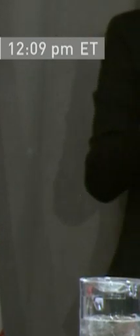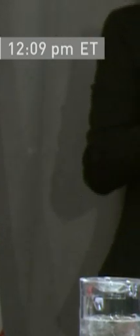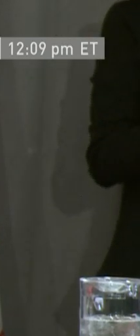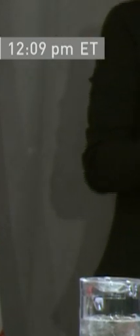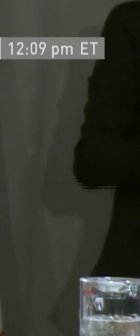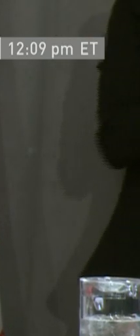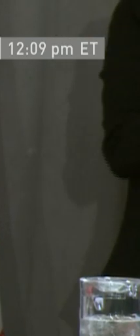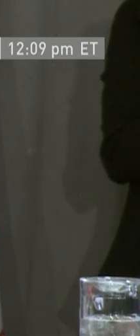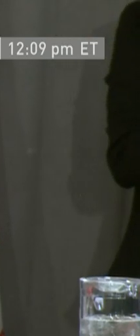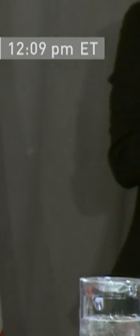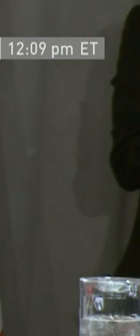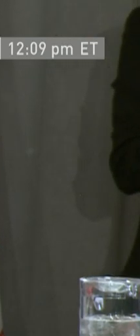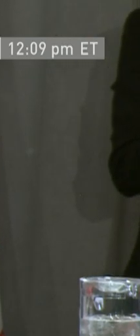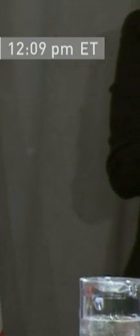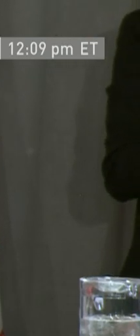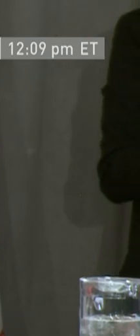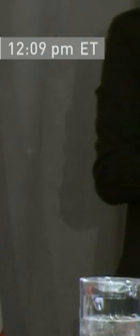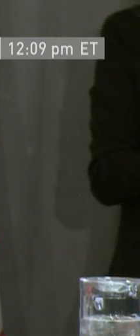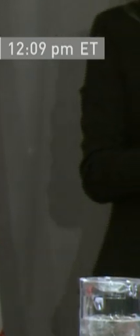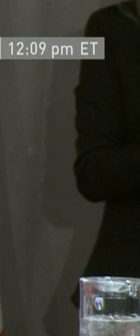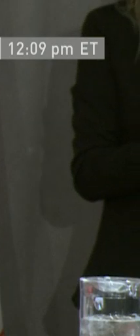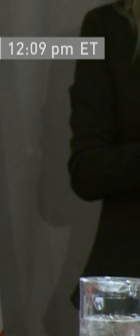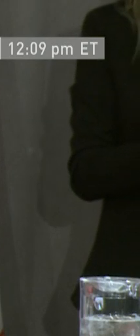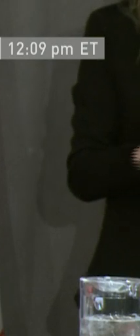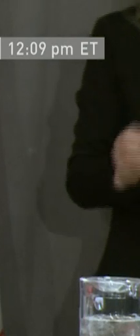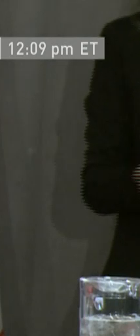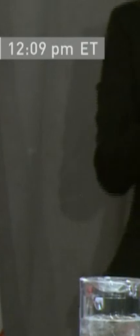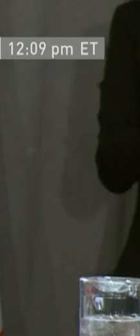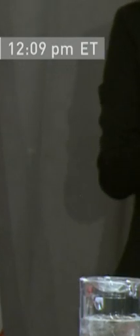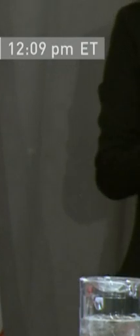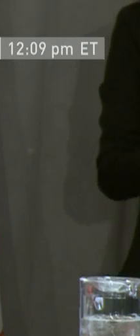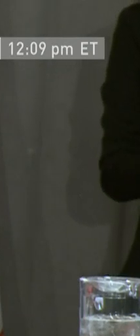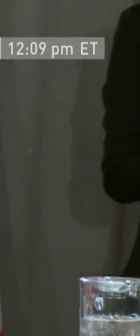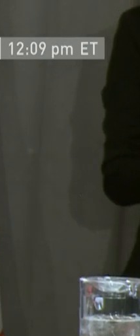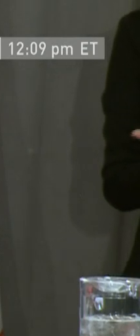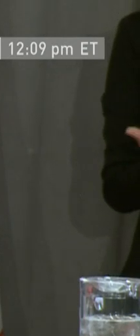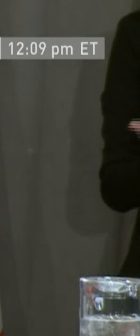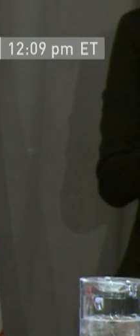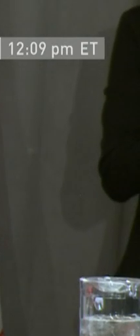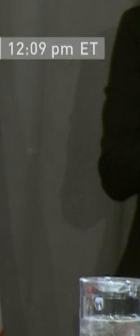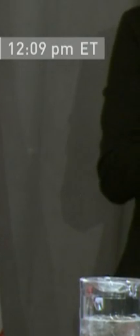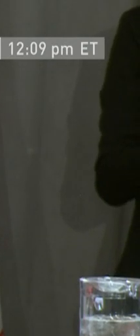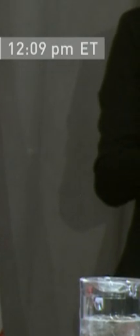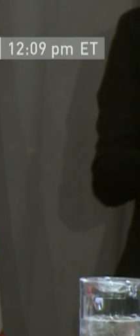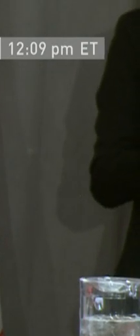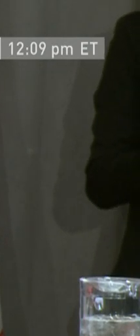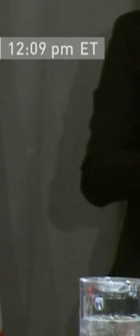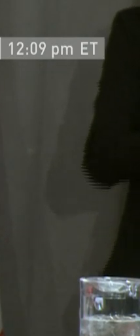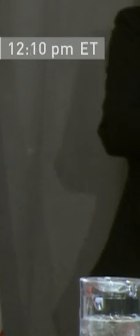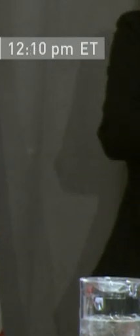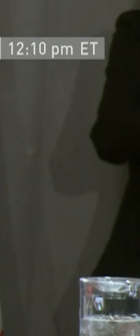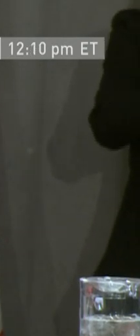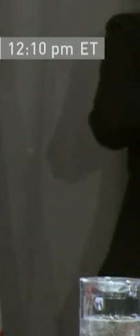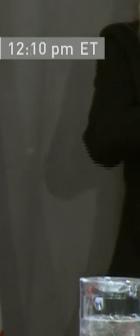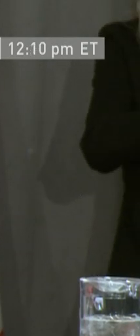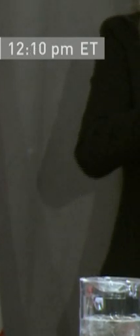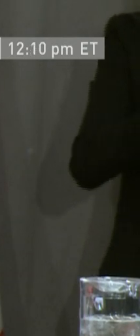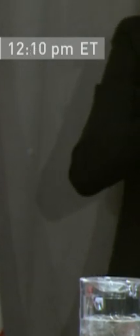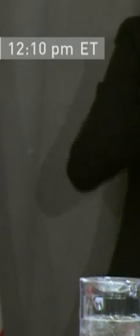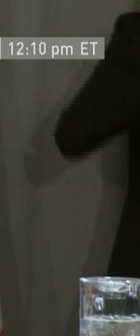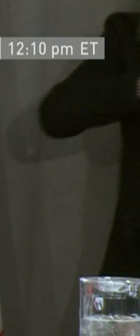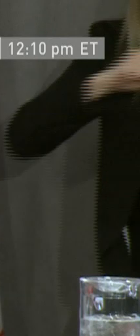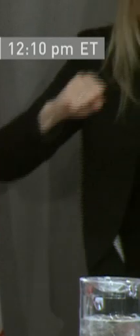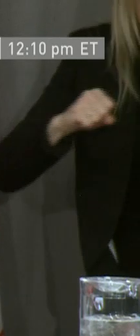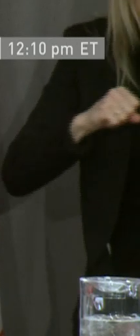to take some time here to watch those things unfold and see how the market functions. What other tools do we have? Well, they're the same ones that